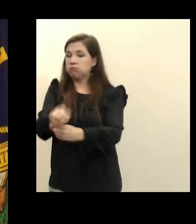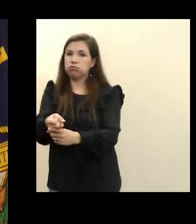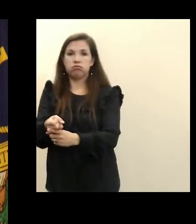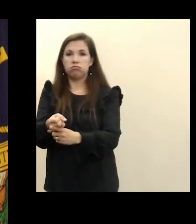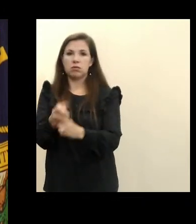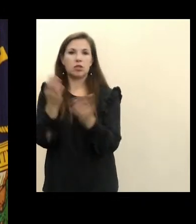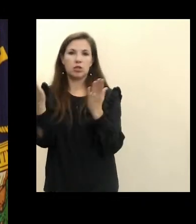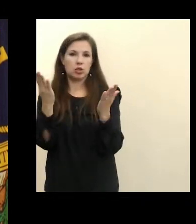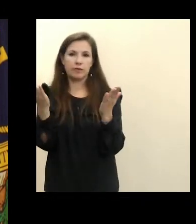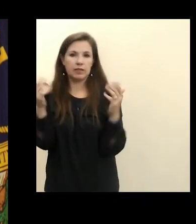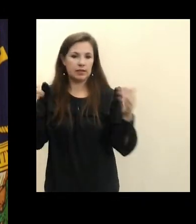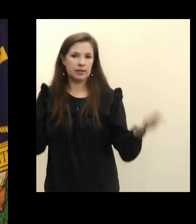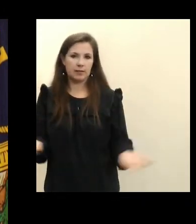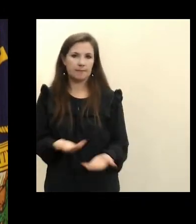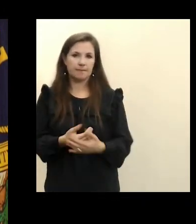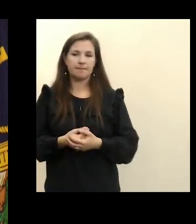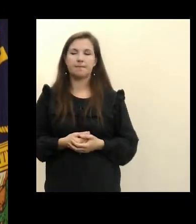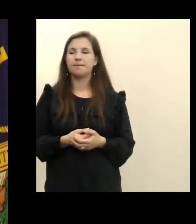regards to service delivery.